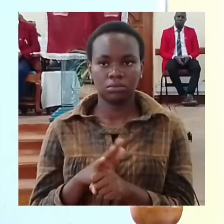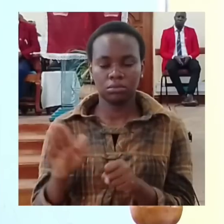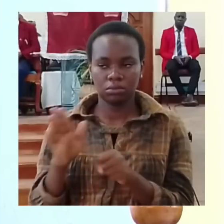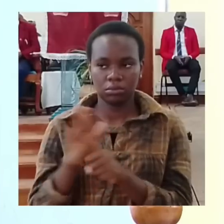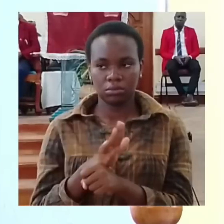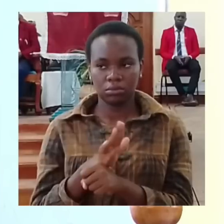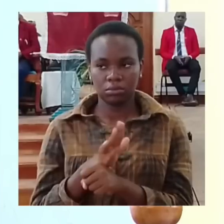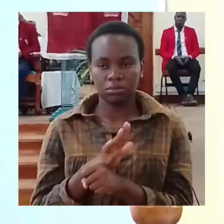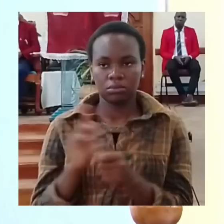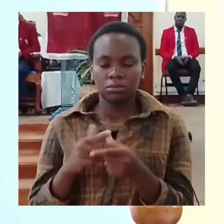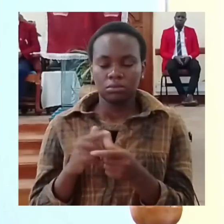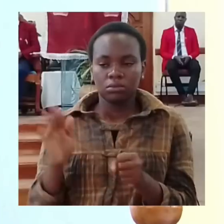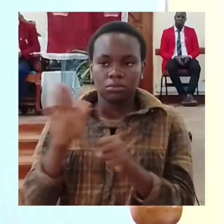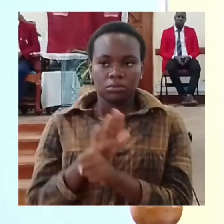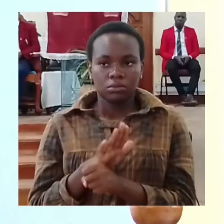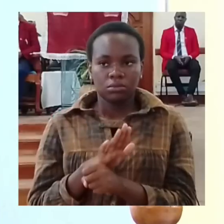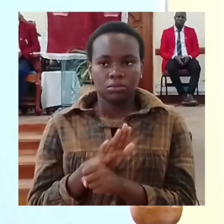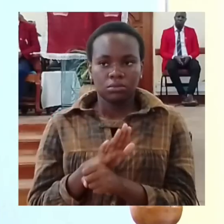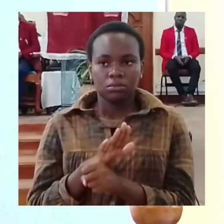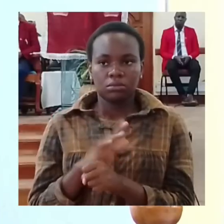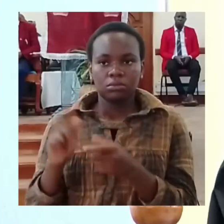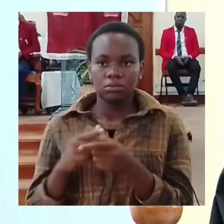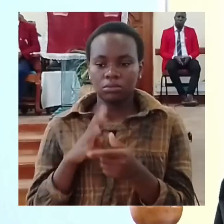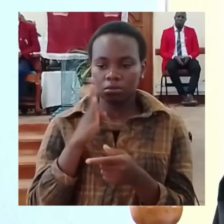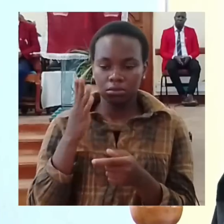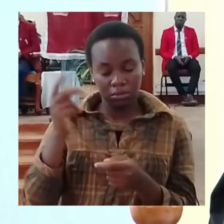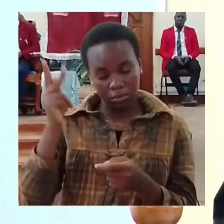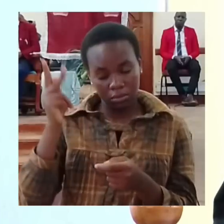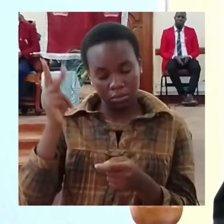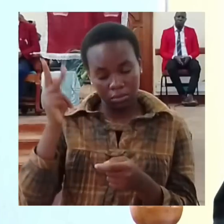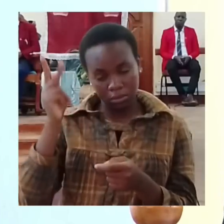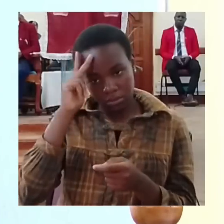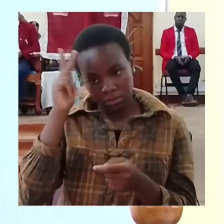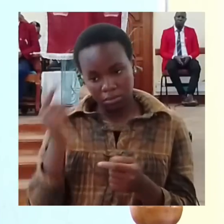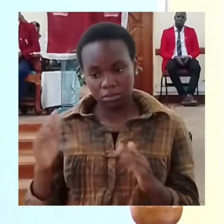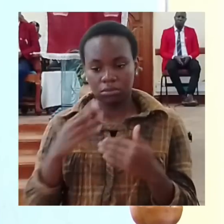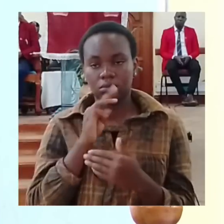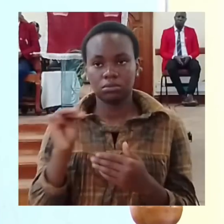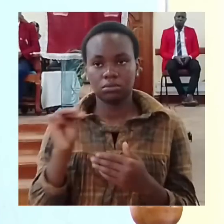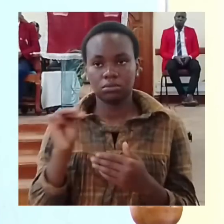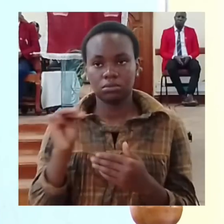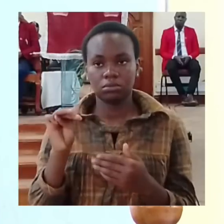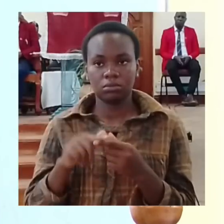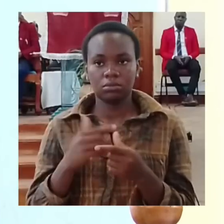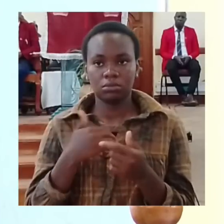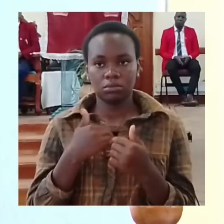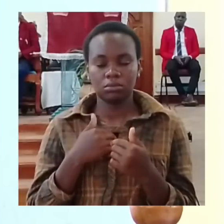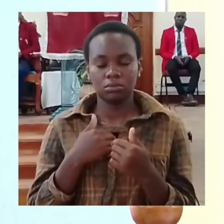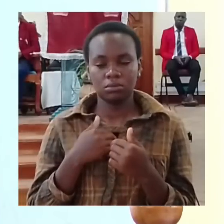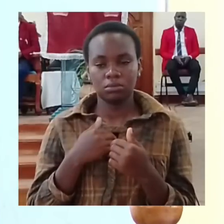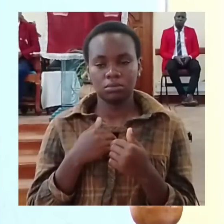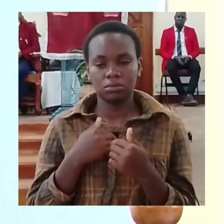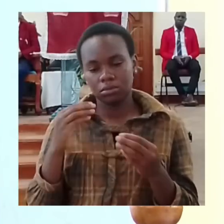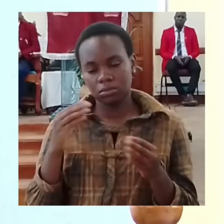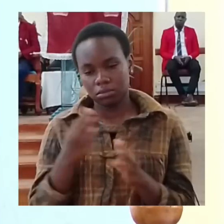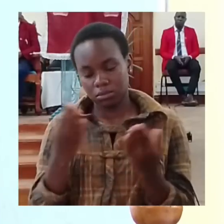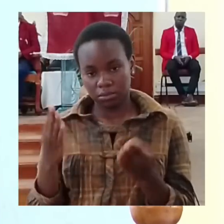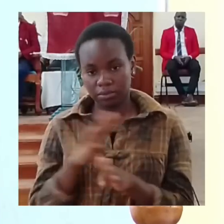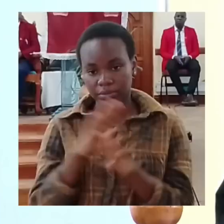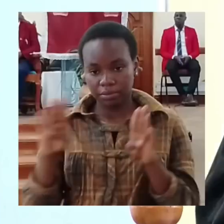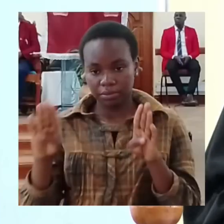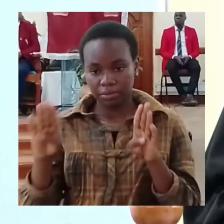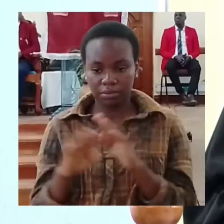Fill in the gap. If you have the knowledge, bring it. If you have the ability, bring it.